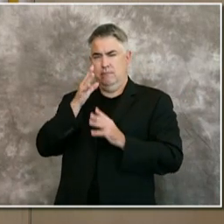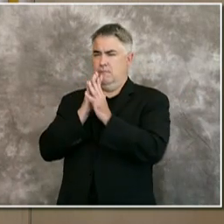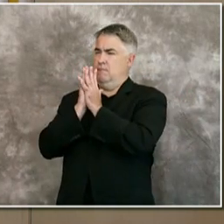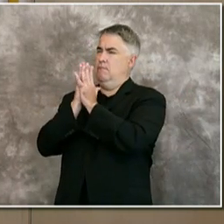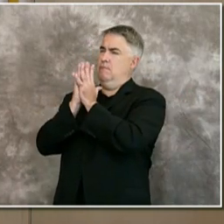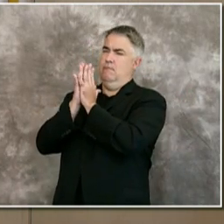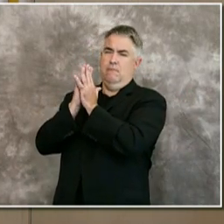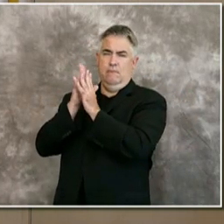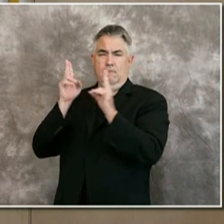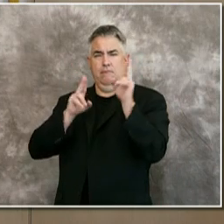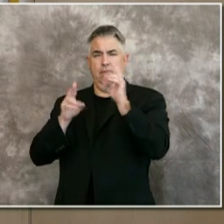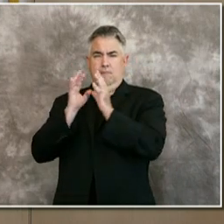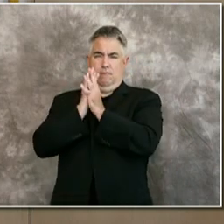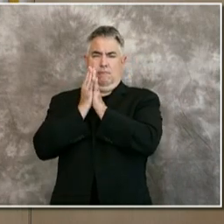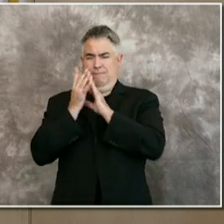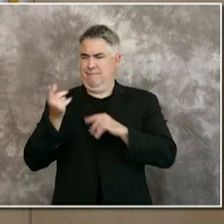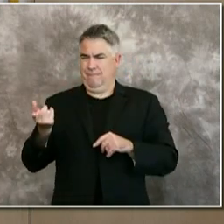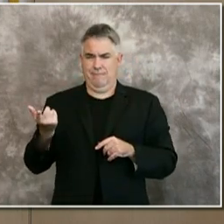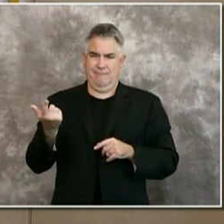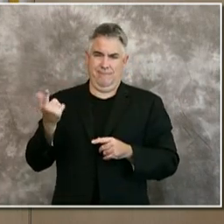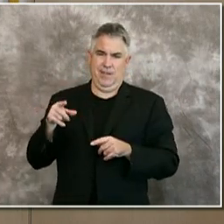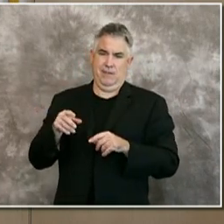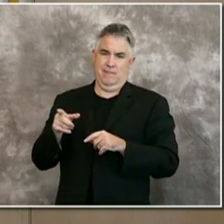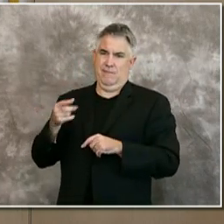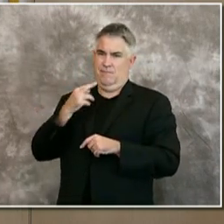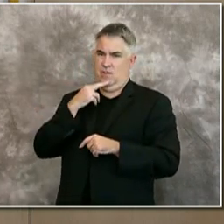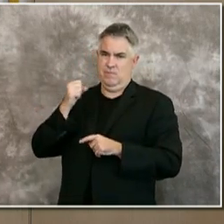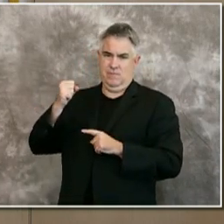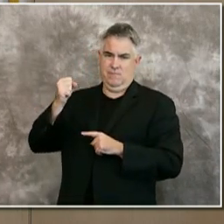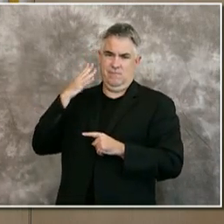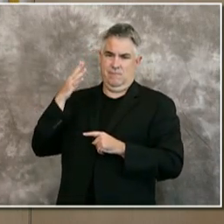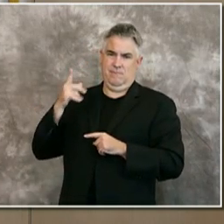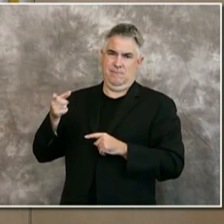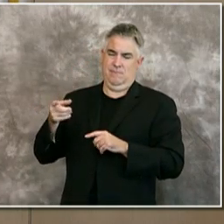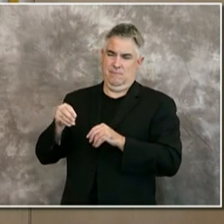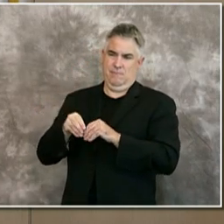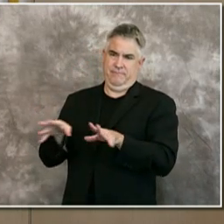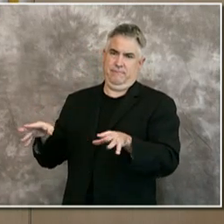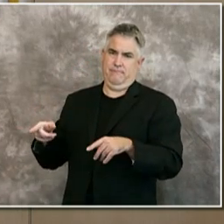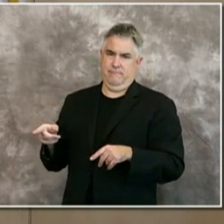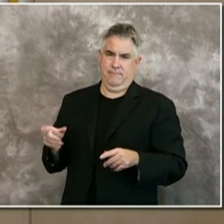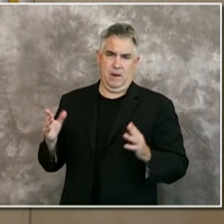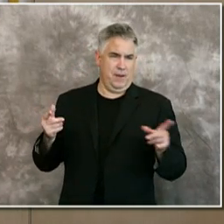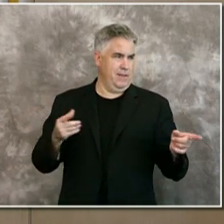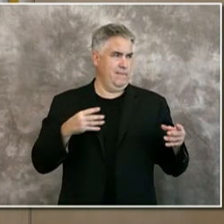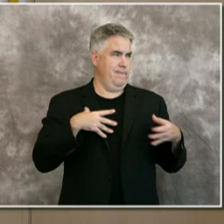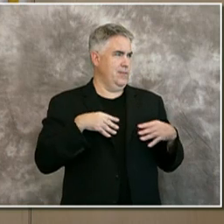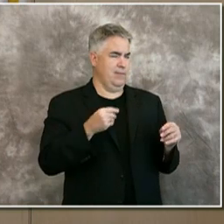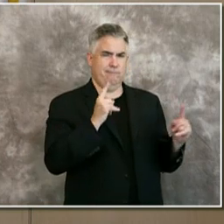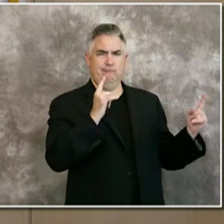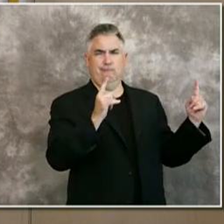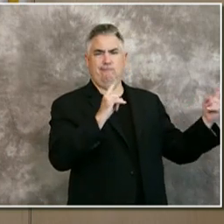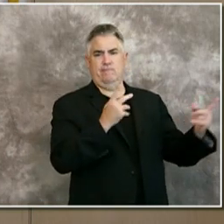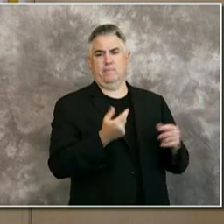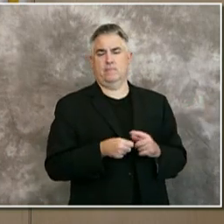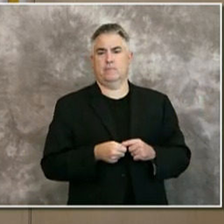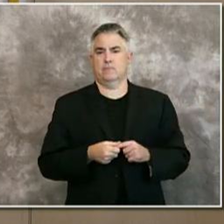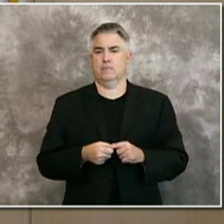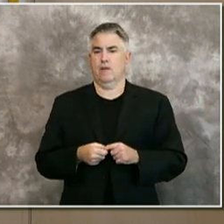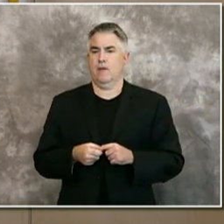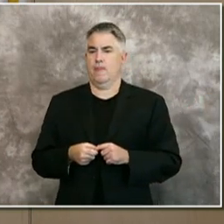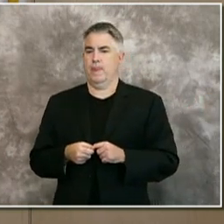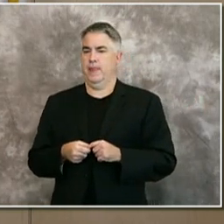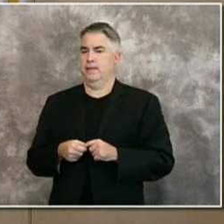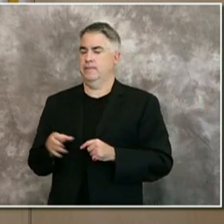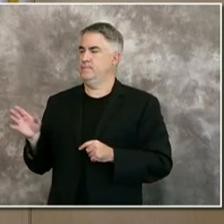a part of that, but mostly restaurants/bars. And then in terms of the state's per capita trigger that